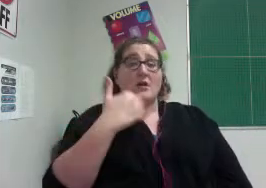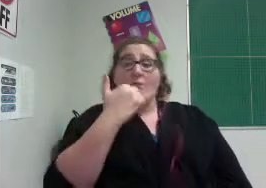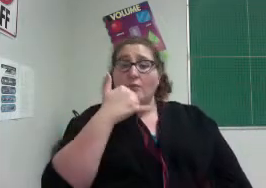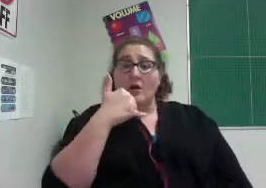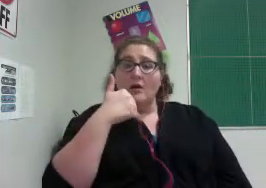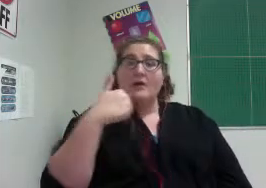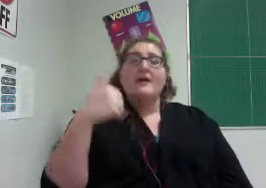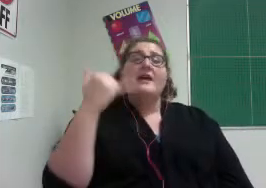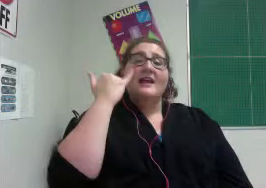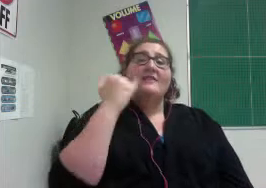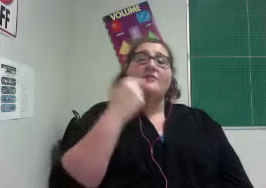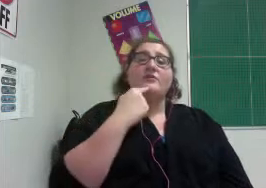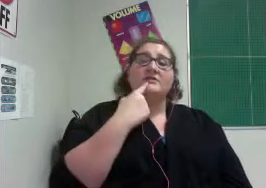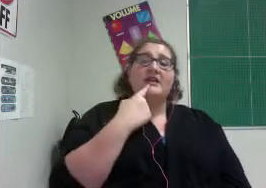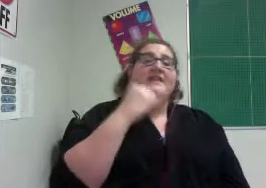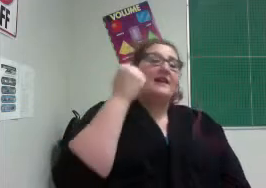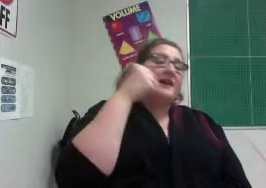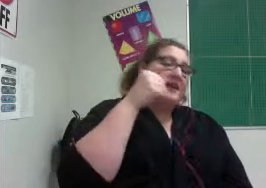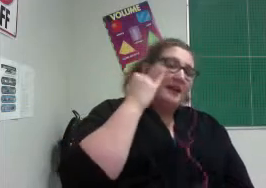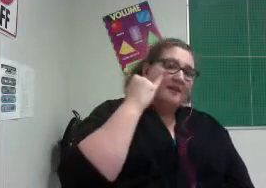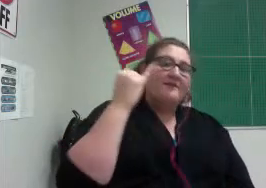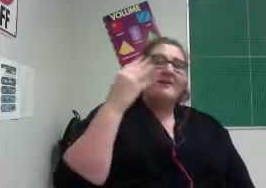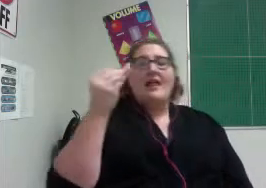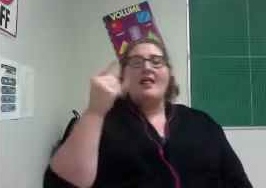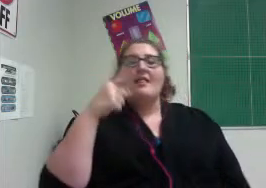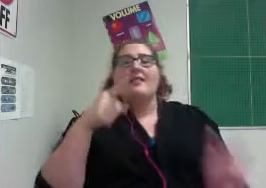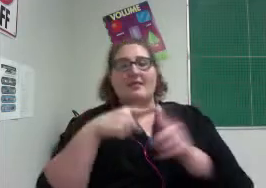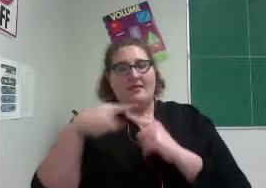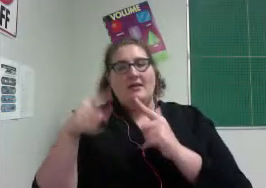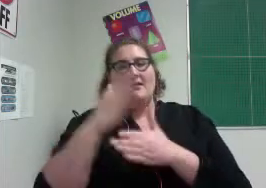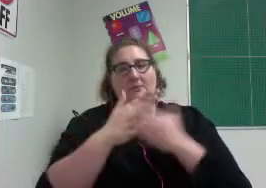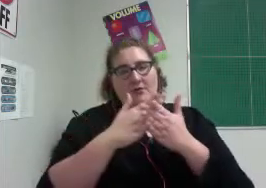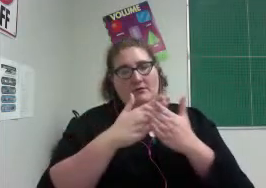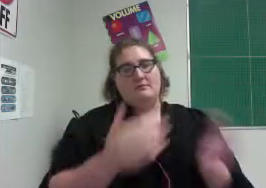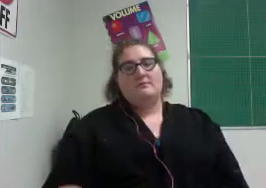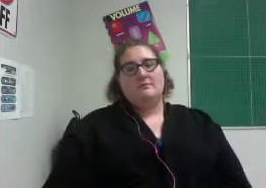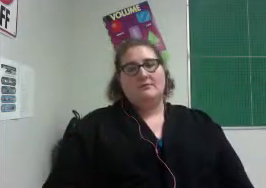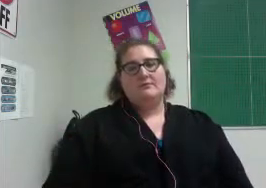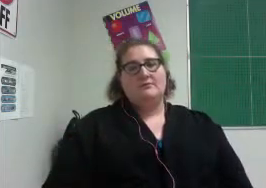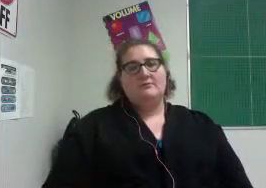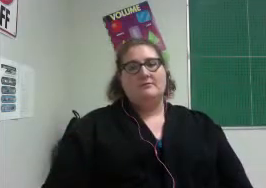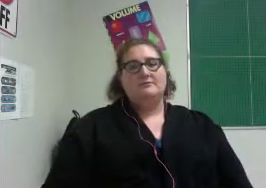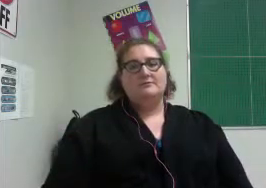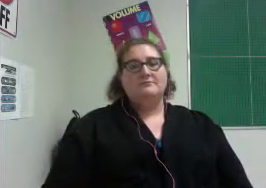it wrong if you include the if or the then part.